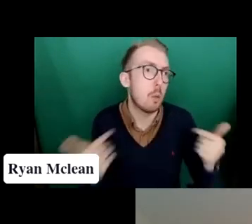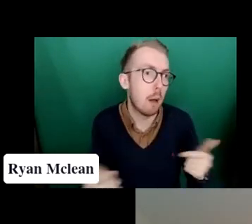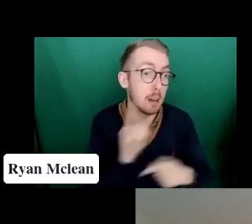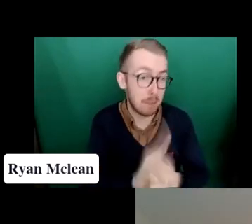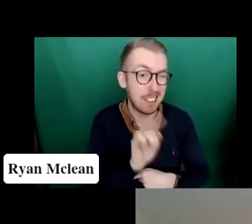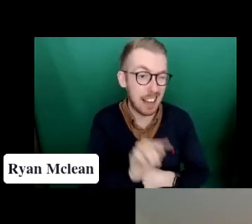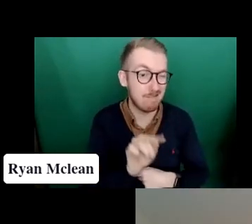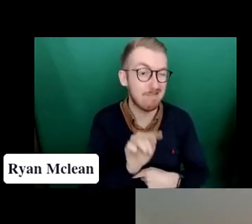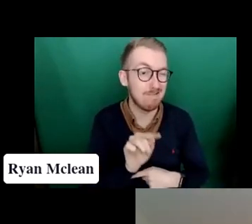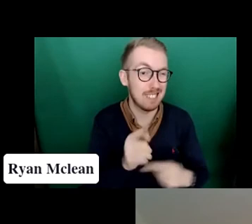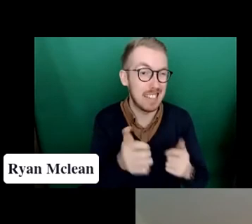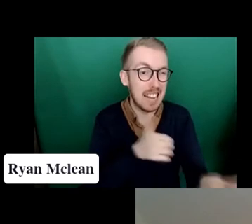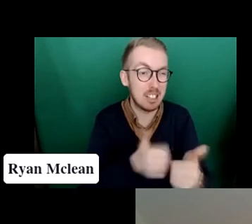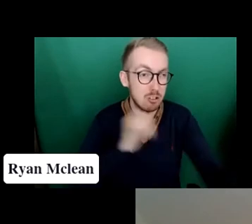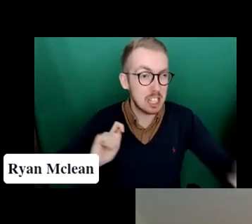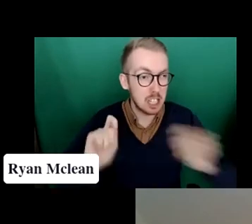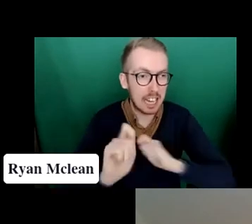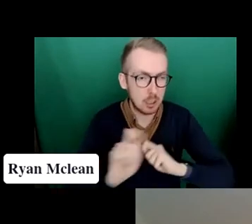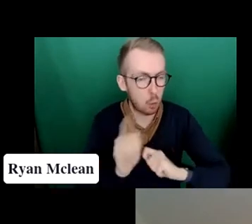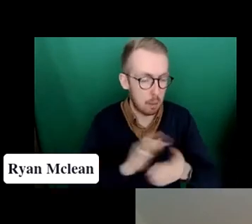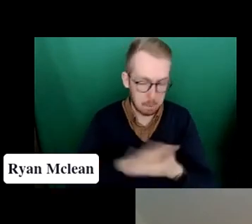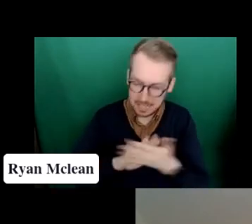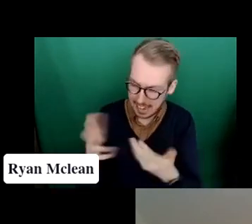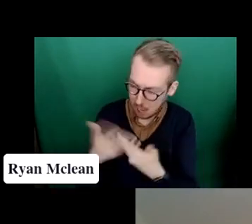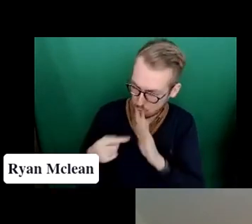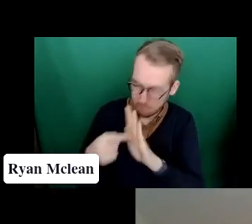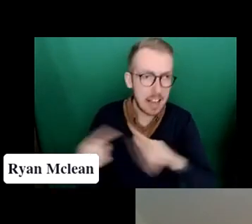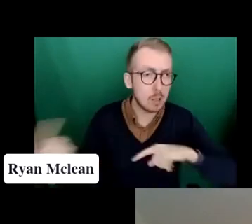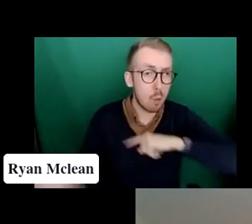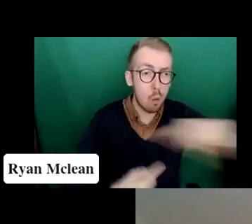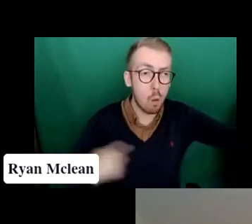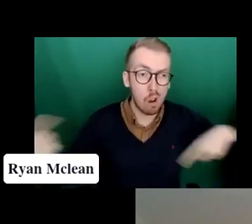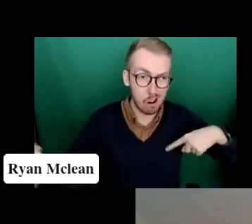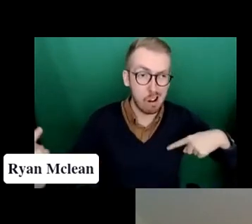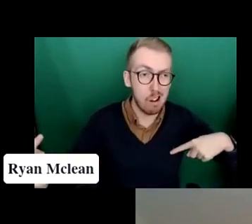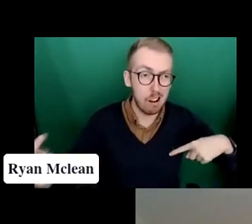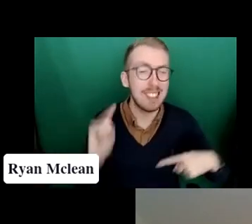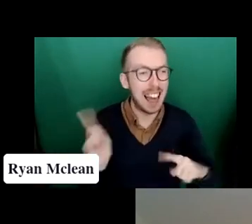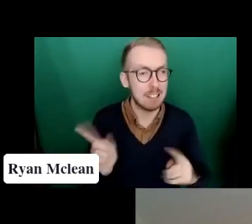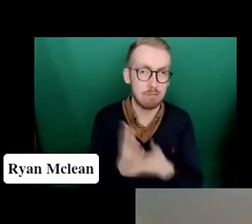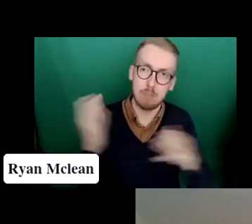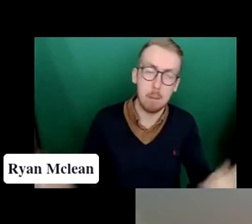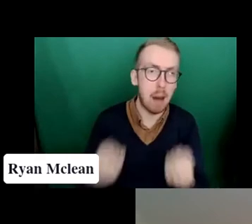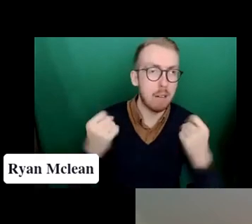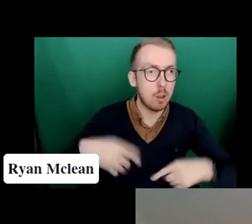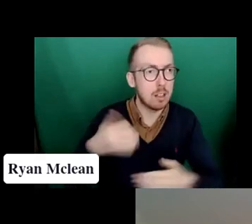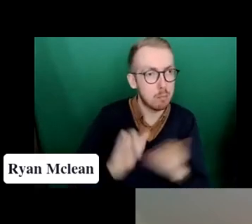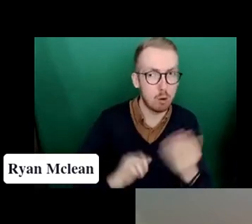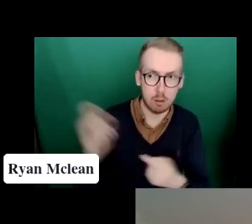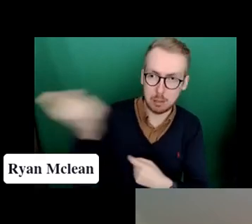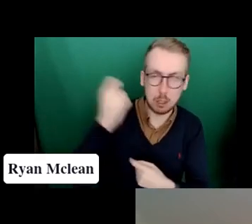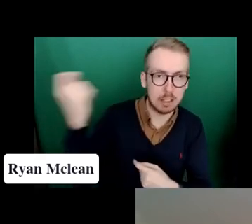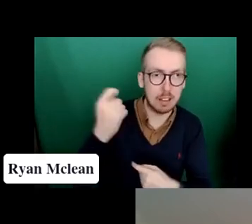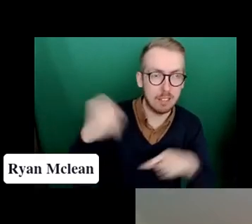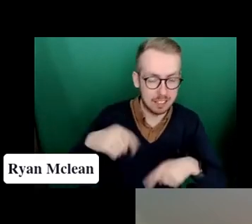that industry change around what that means, that I think will be really powerful to the success of diversity in